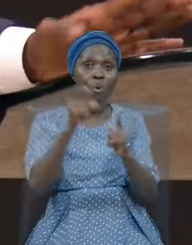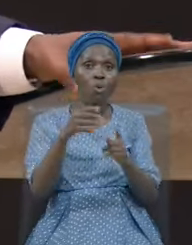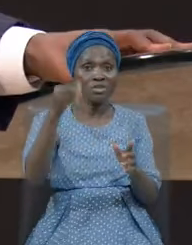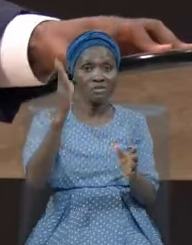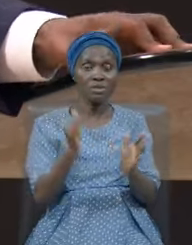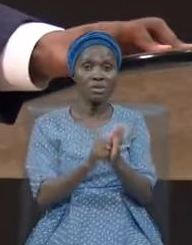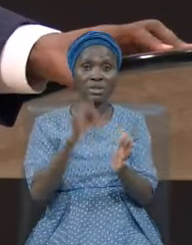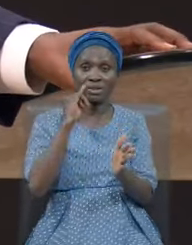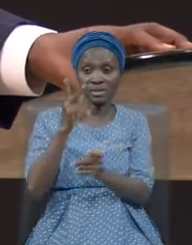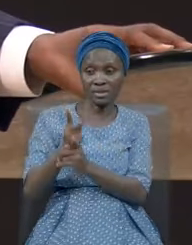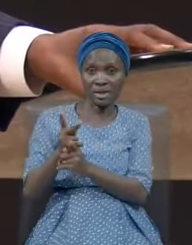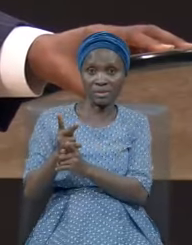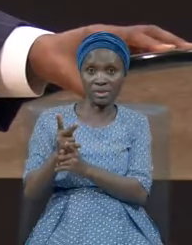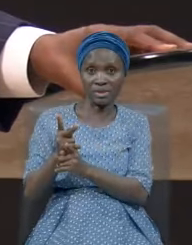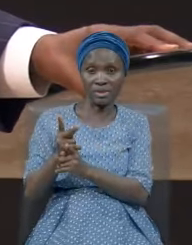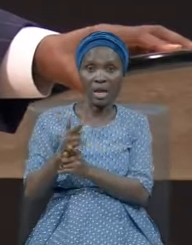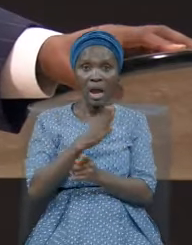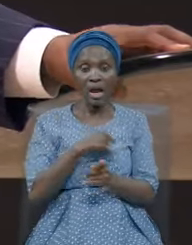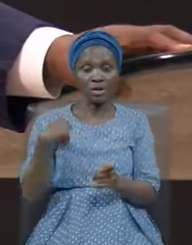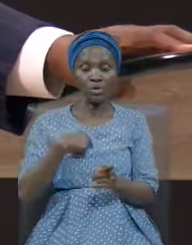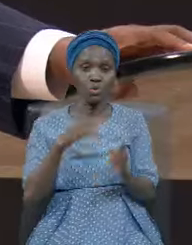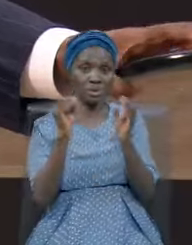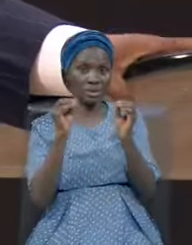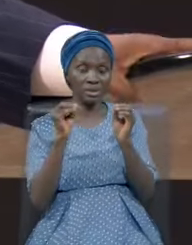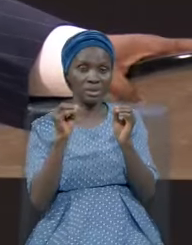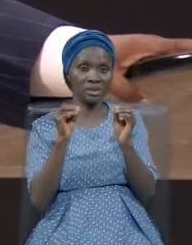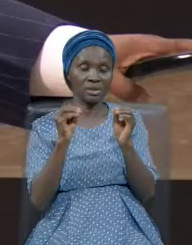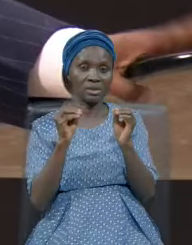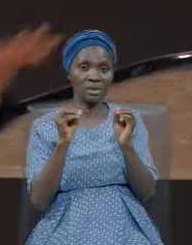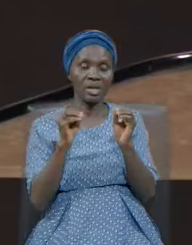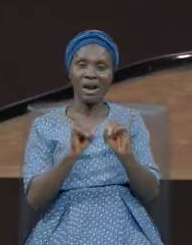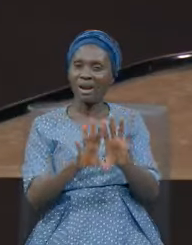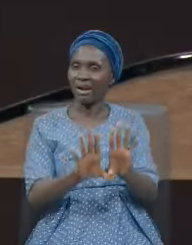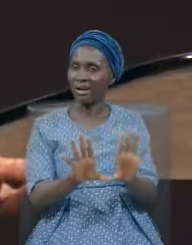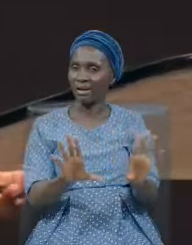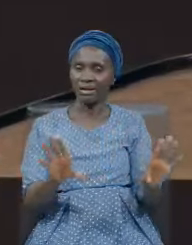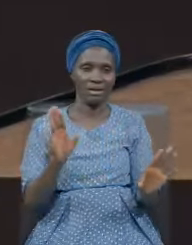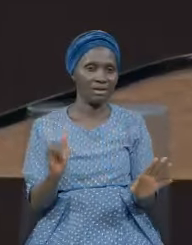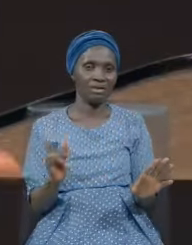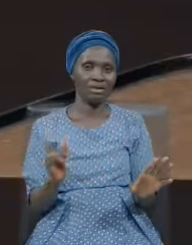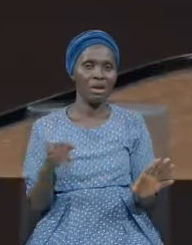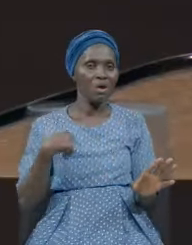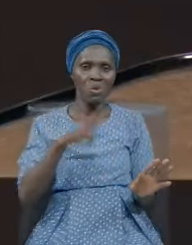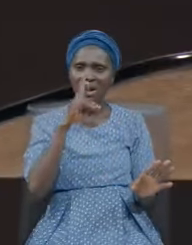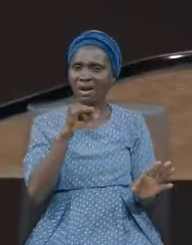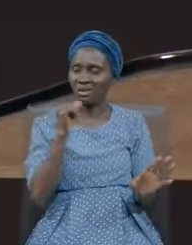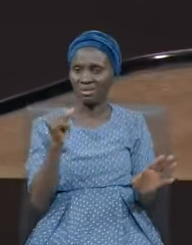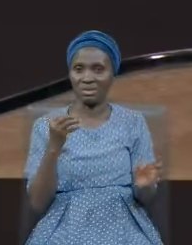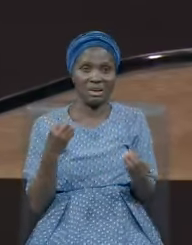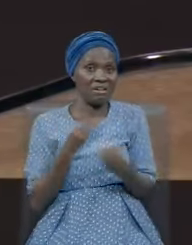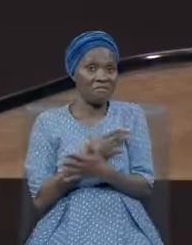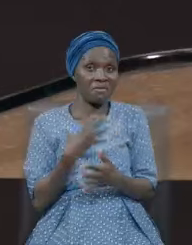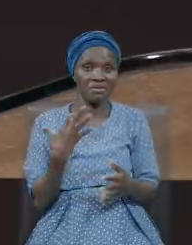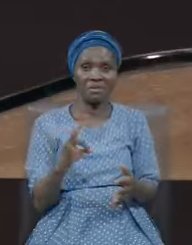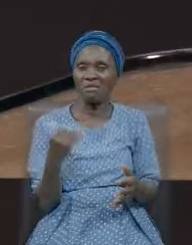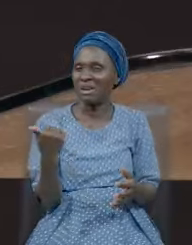taught, and we teach plainly, and we teach clearly, and we're not afraid of anyone, and we're not